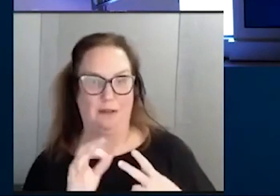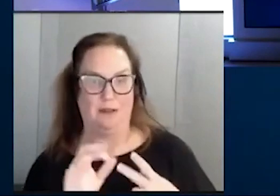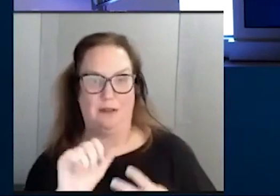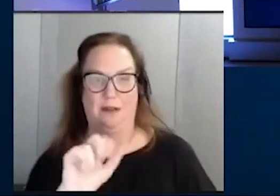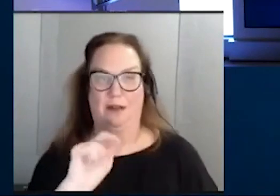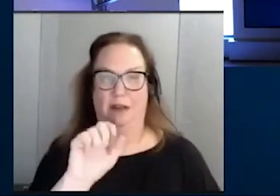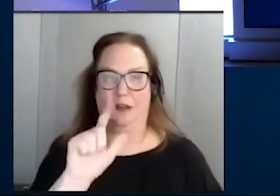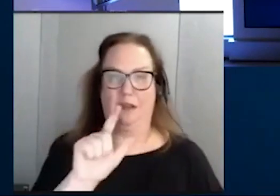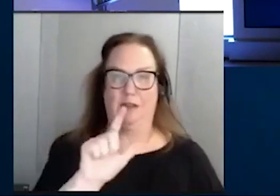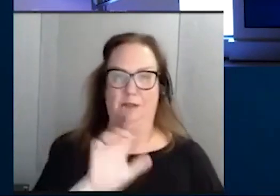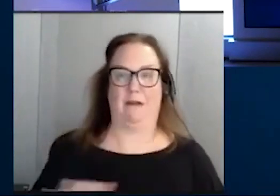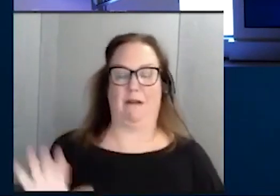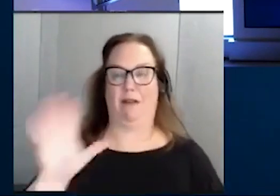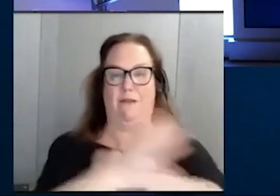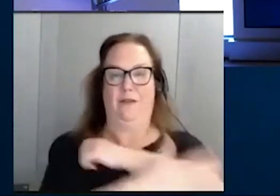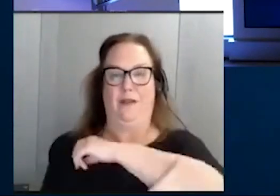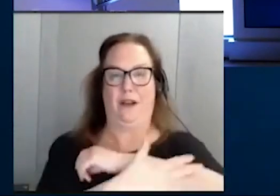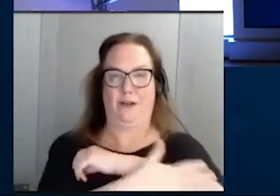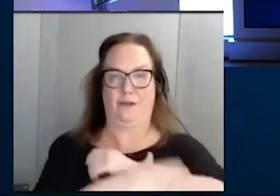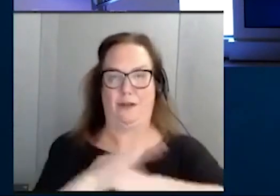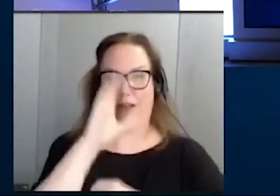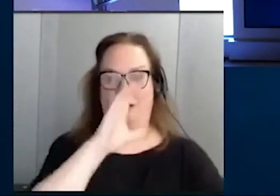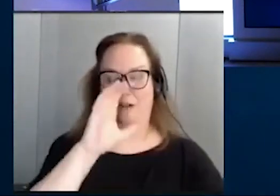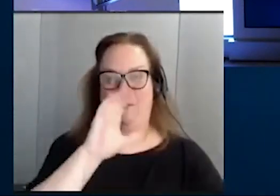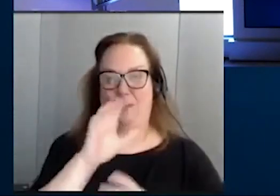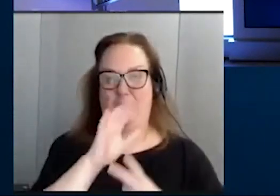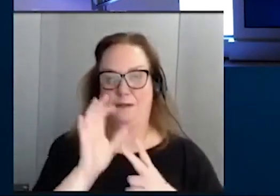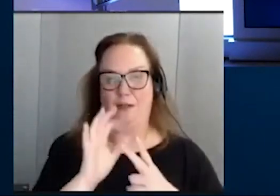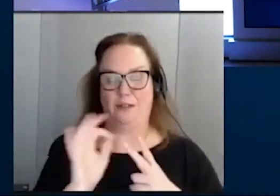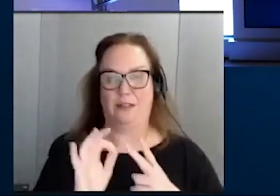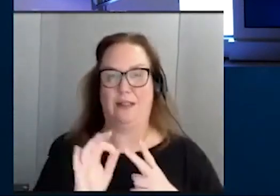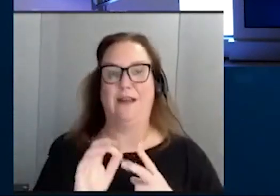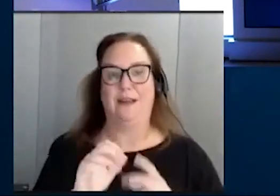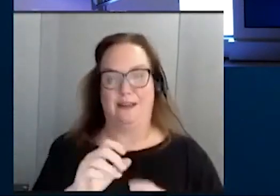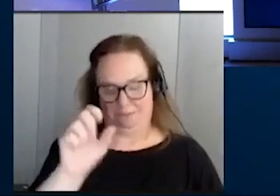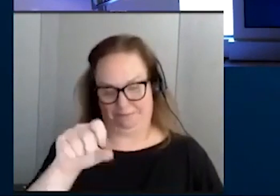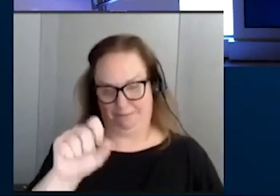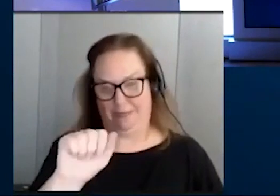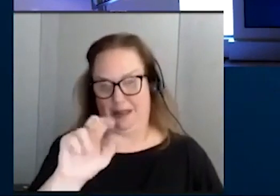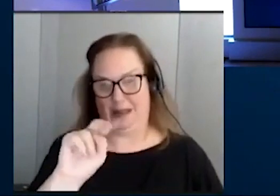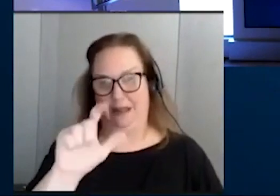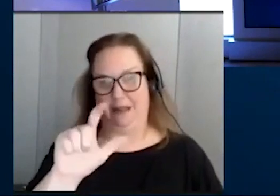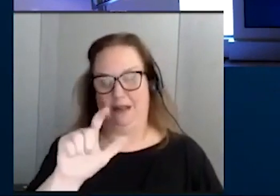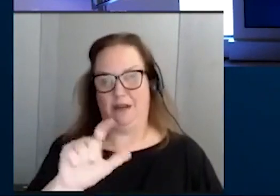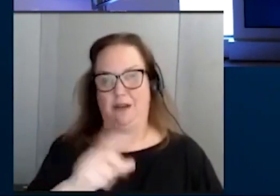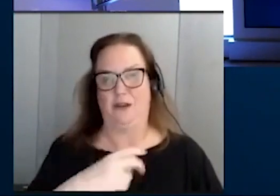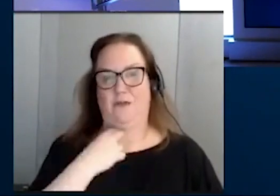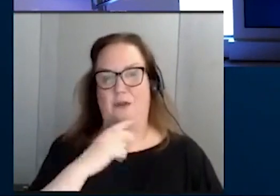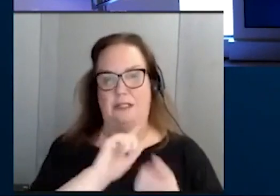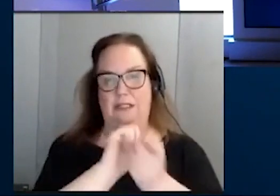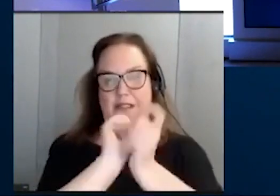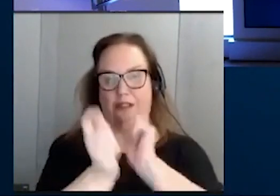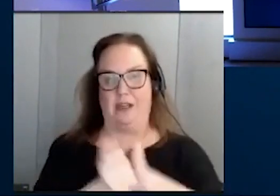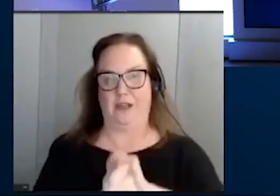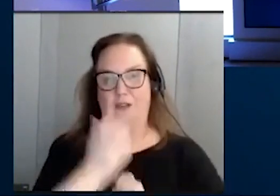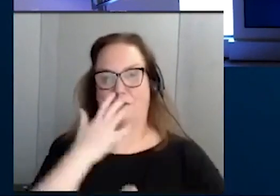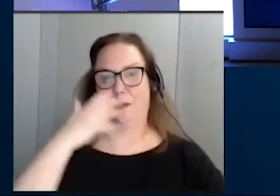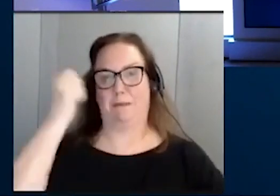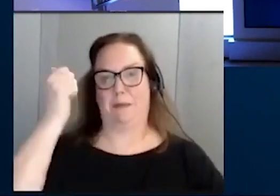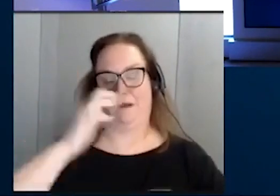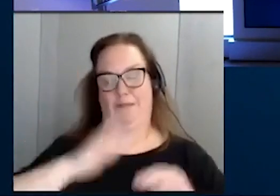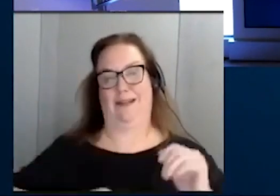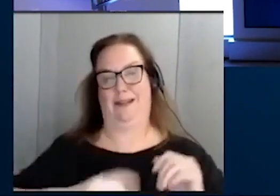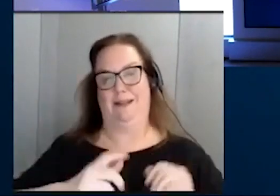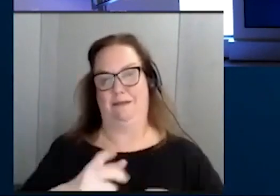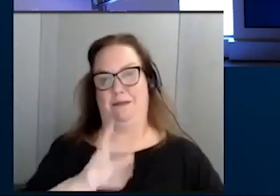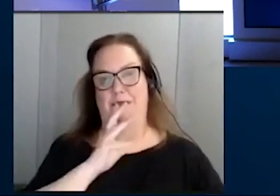country aren't. looking for options, right? So, Anil? Anil, I know last time we spoke to you, your voice has changed quite a bit. You sound much better than the last time we spoke with